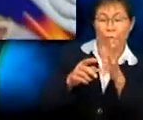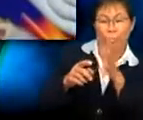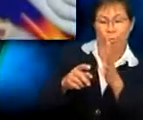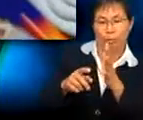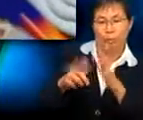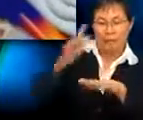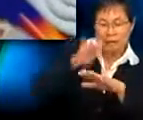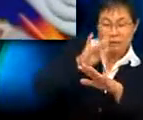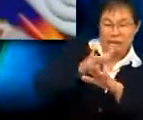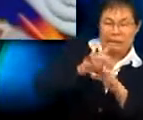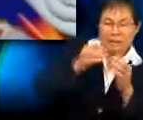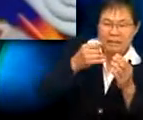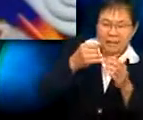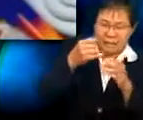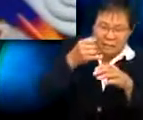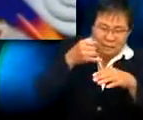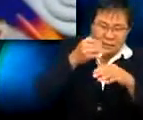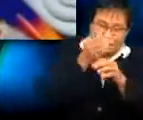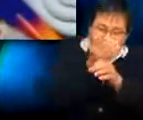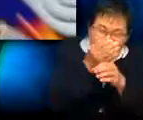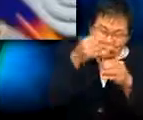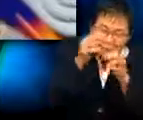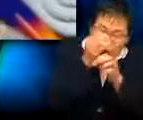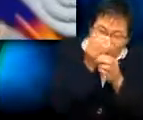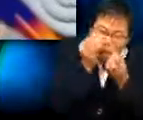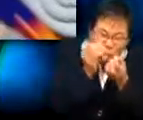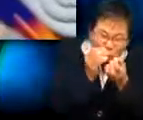The vibrations stimulate the tiny hairs on the nerve.